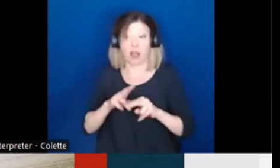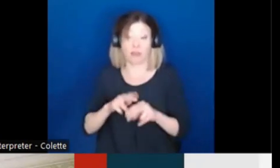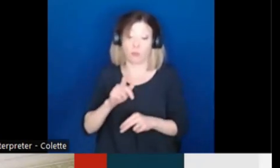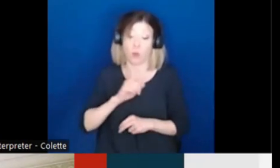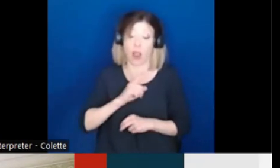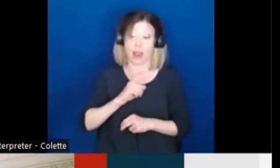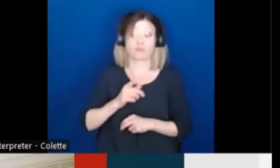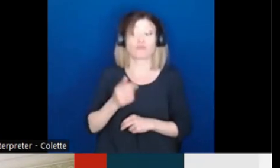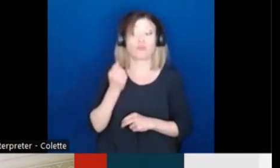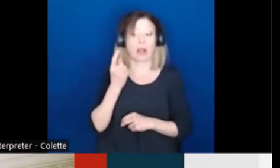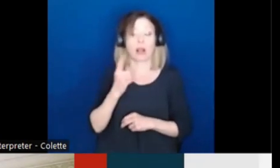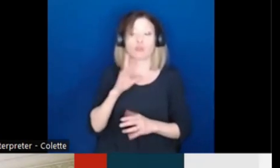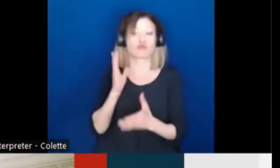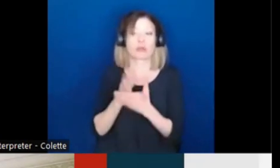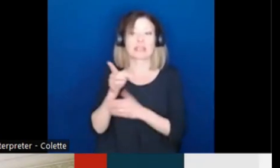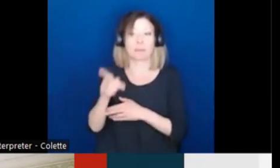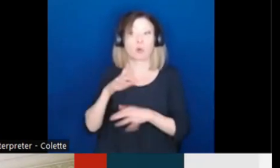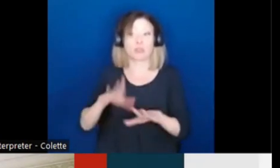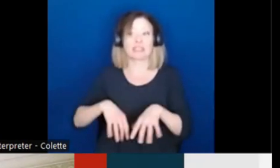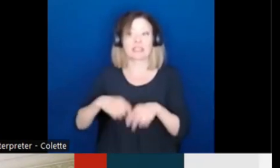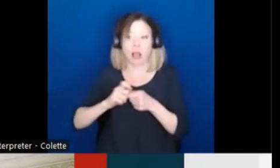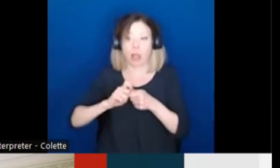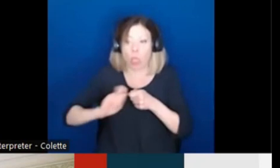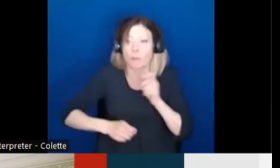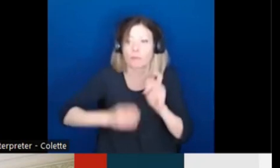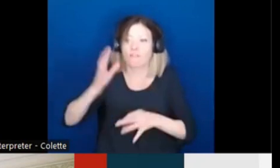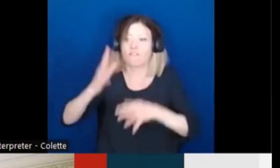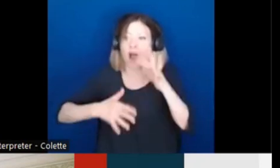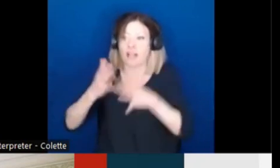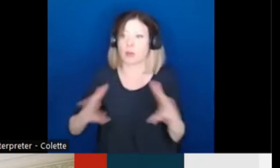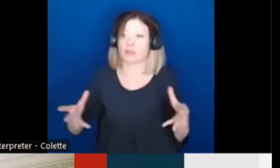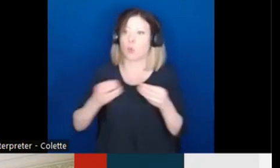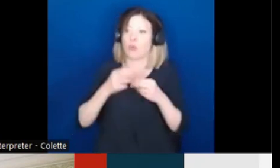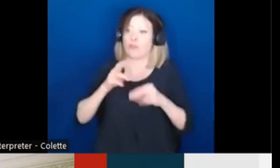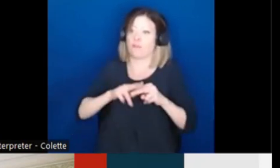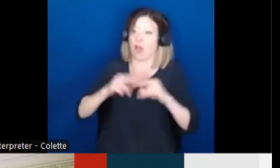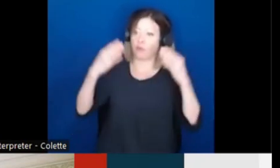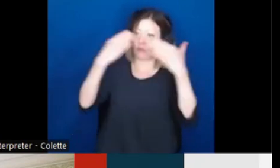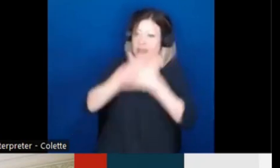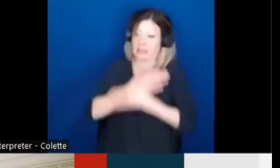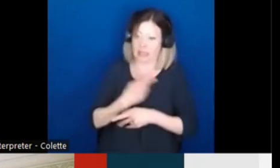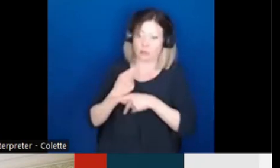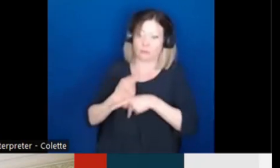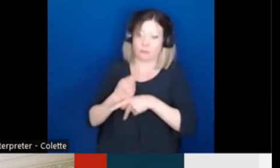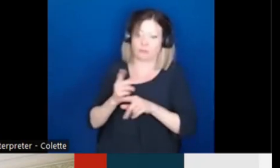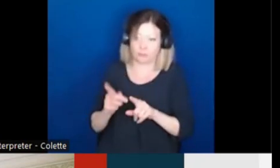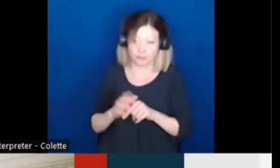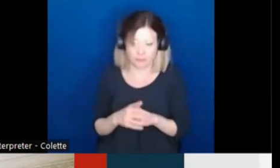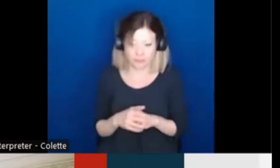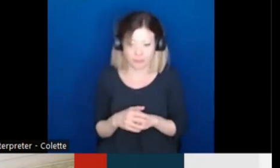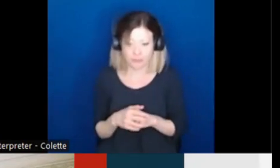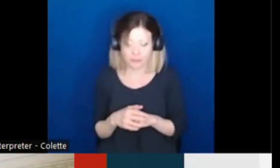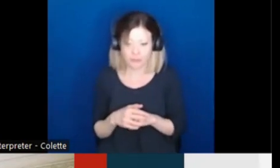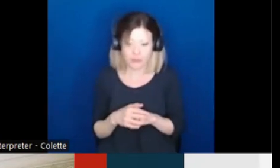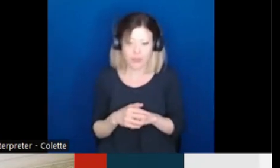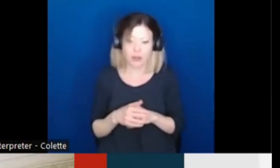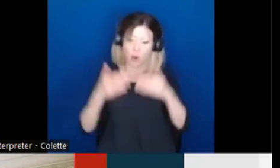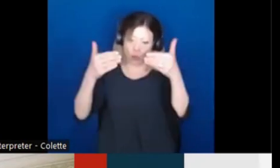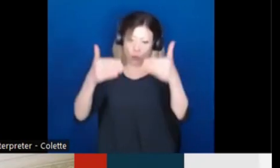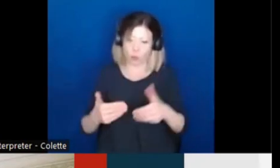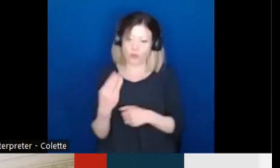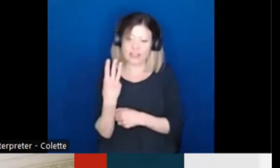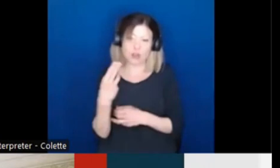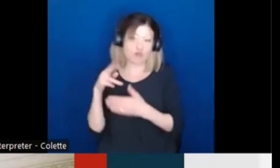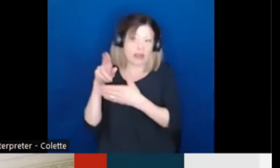point. So this is quite a nice room. There's a fireplace in it, a small fireplace. There's 3 paintings on the wall, which you can't see very